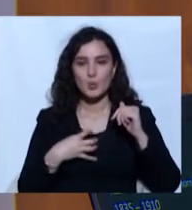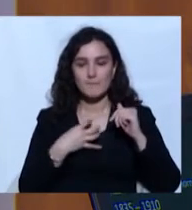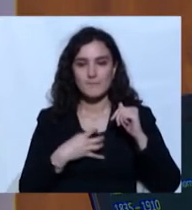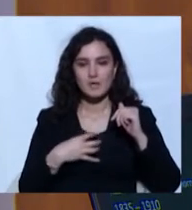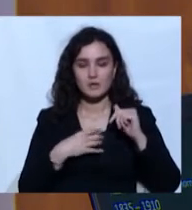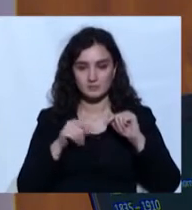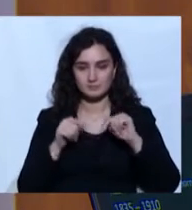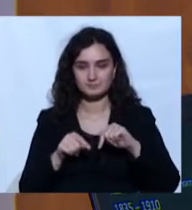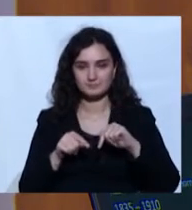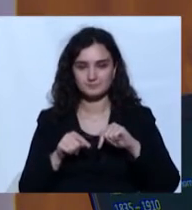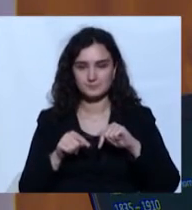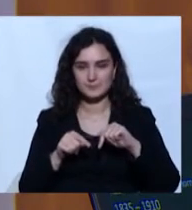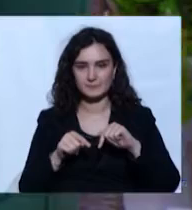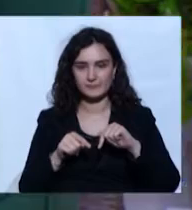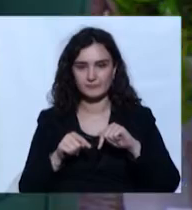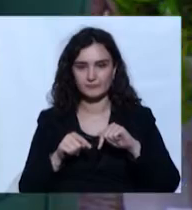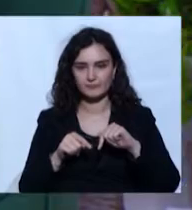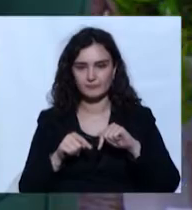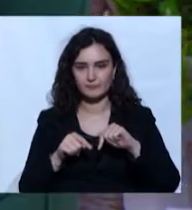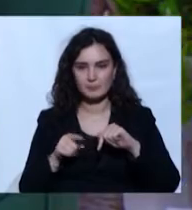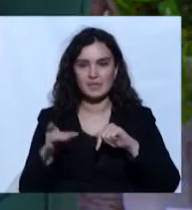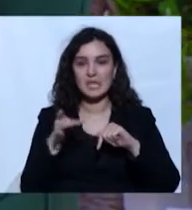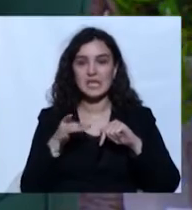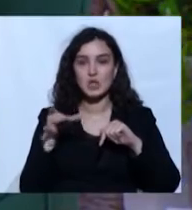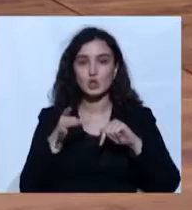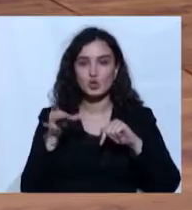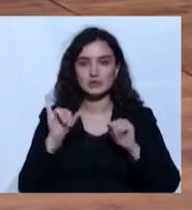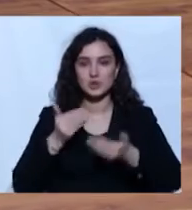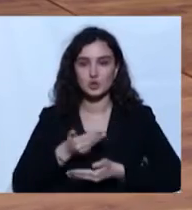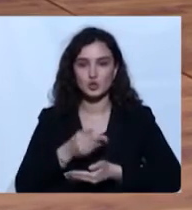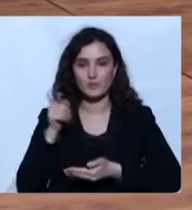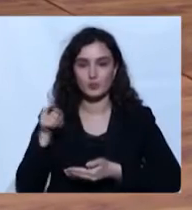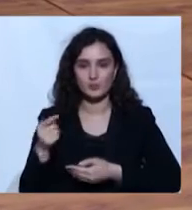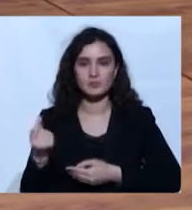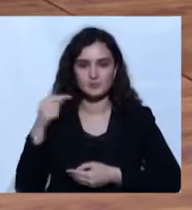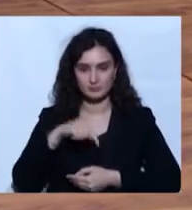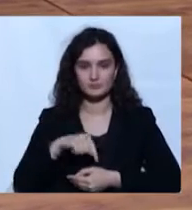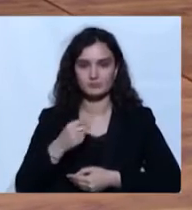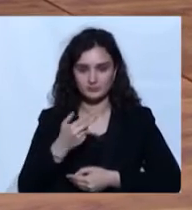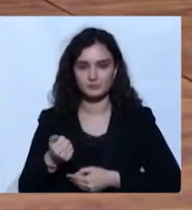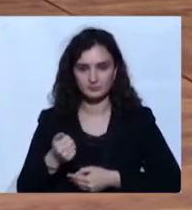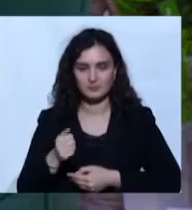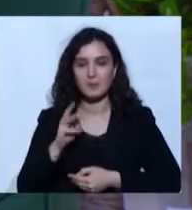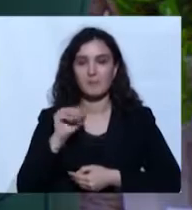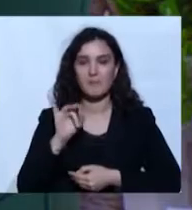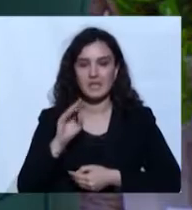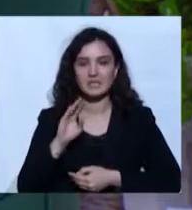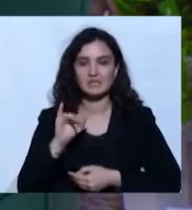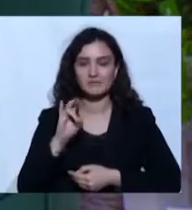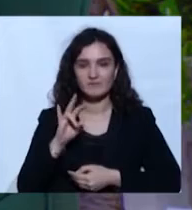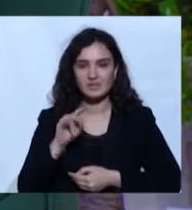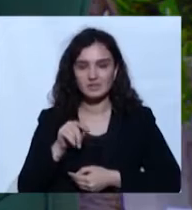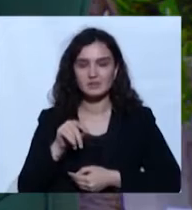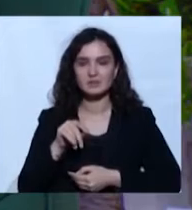importance, I think, to you in particular. It's the region he comes from. Yes!